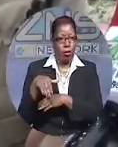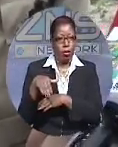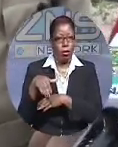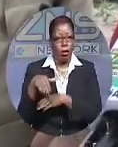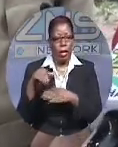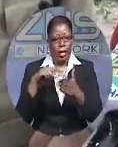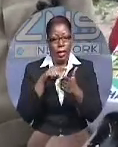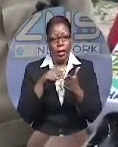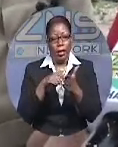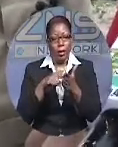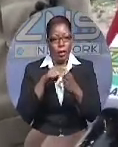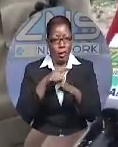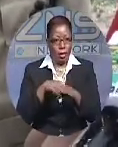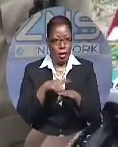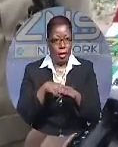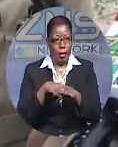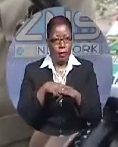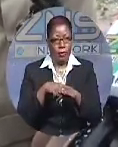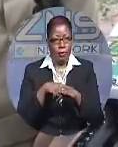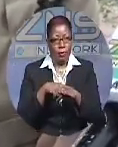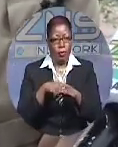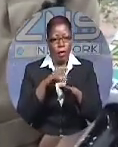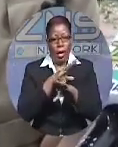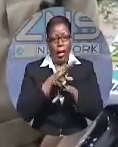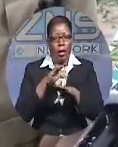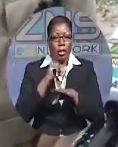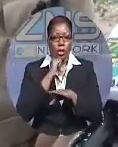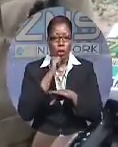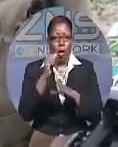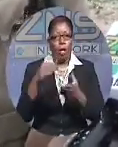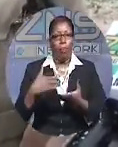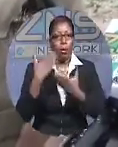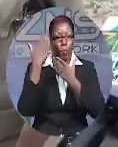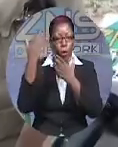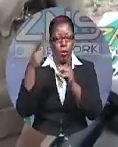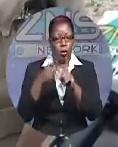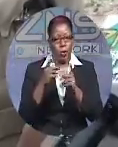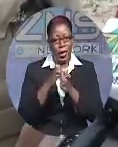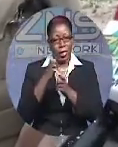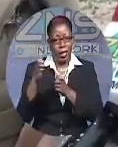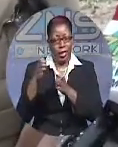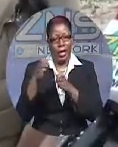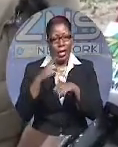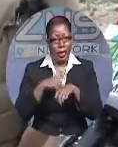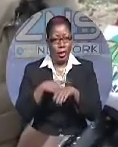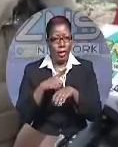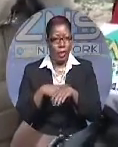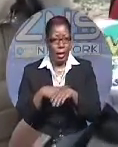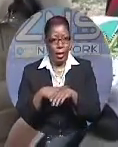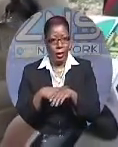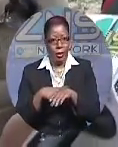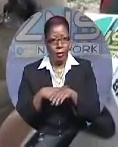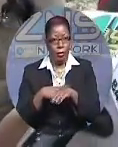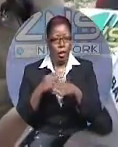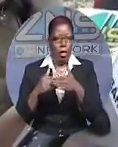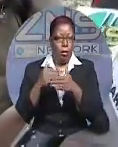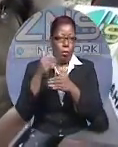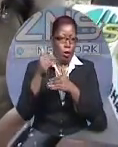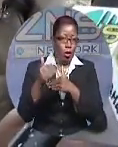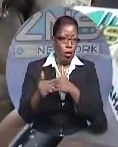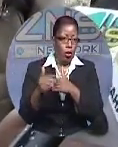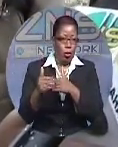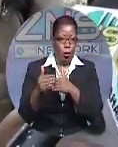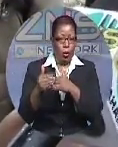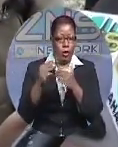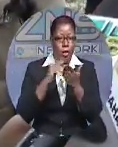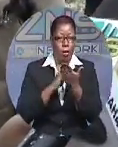at this time in my thinking, I do not propose to extend the time for liberalization beyond